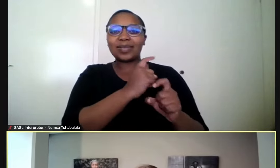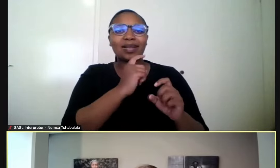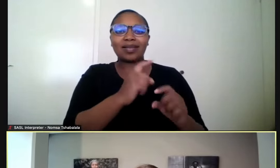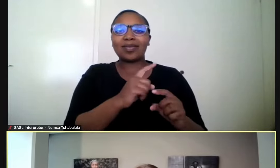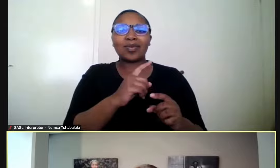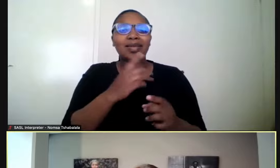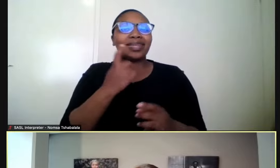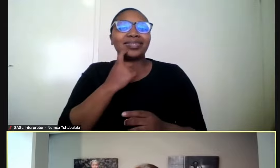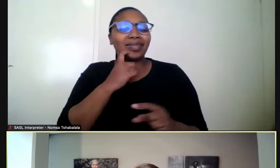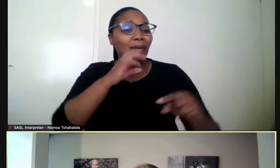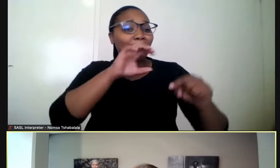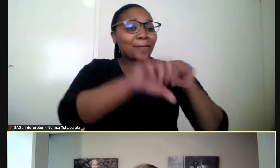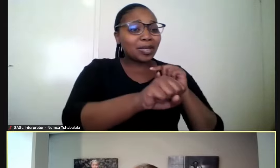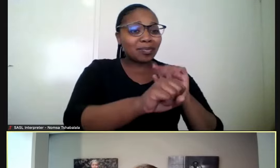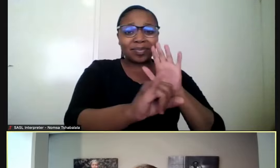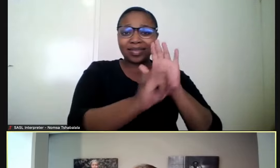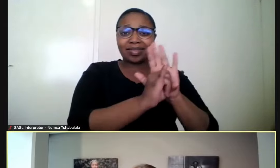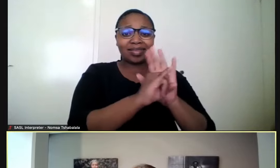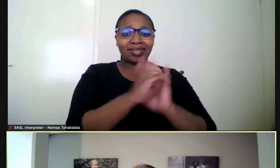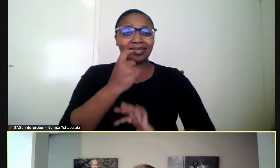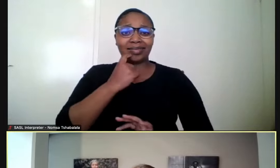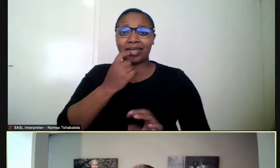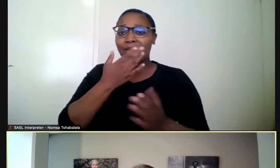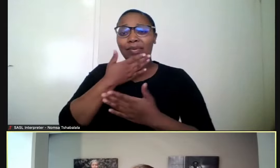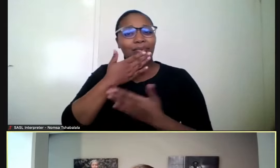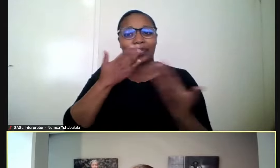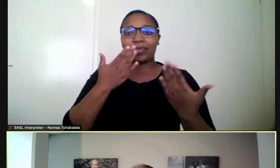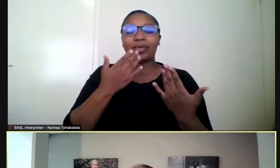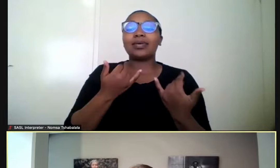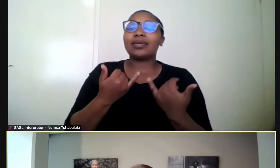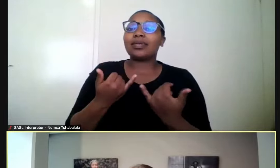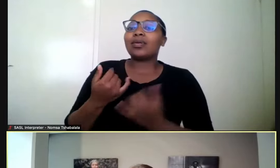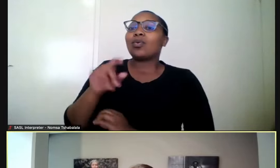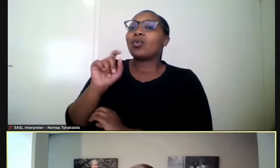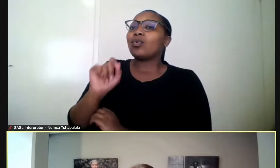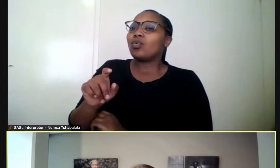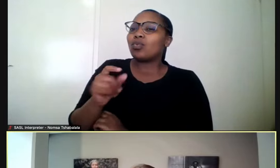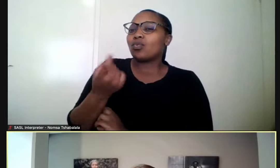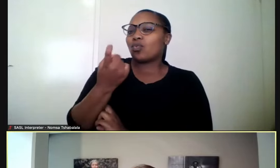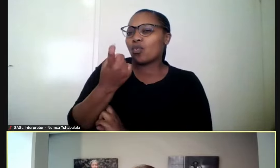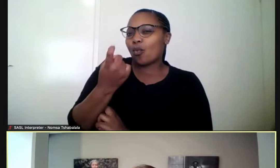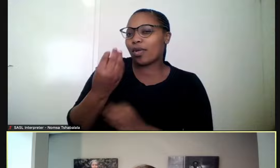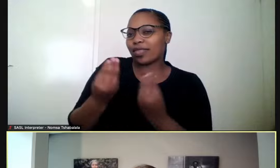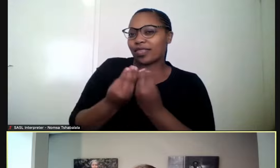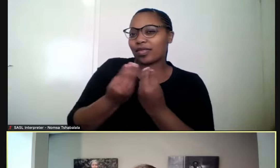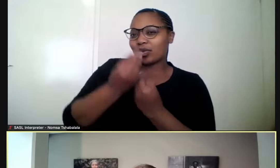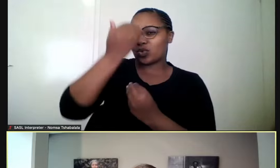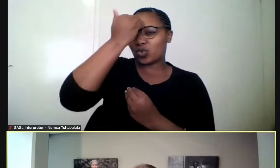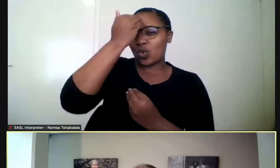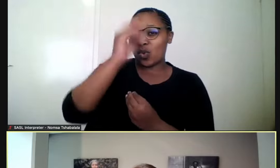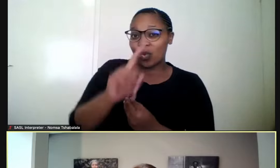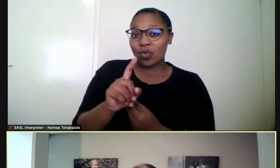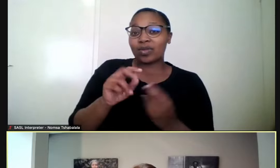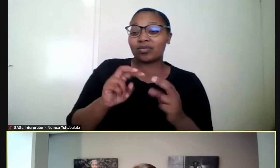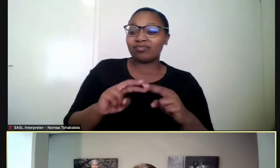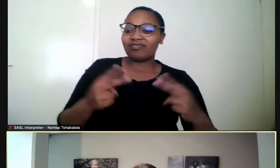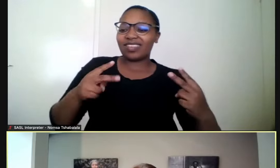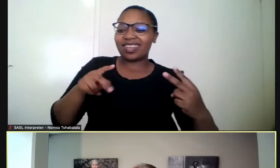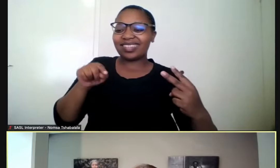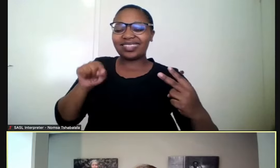pinpoint. One thing that we know about variants is that they don't only need to emerge, they also need to